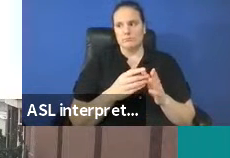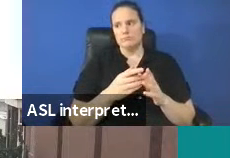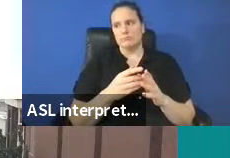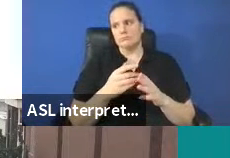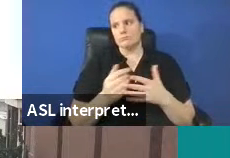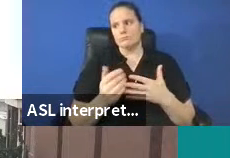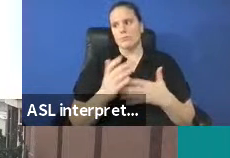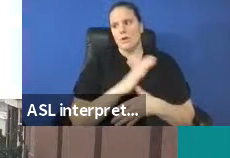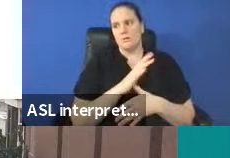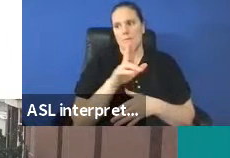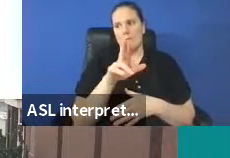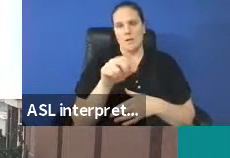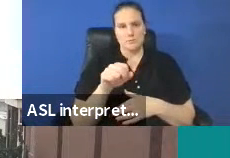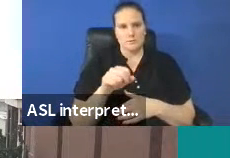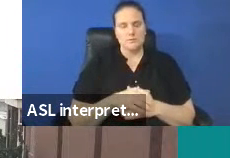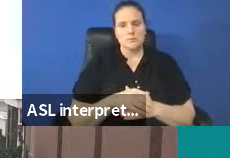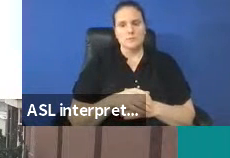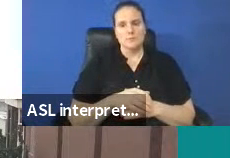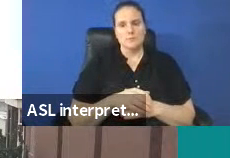traffic.